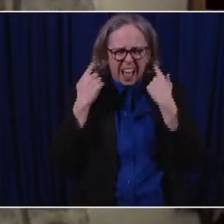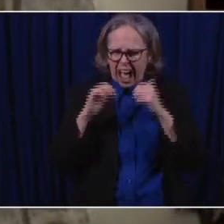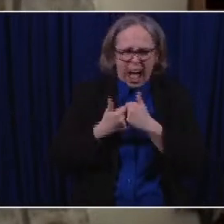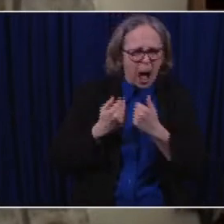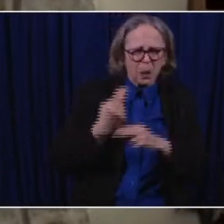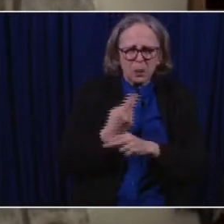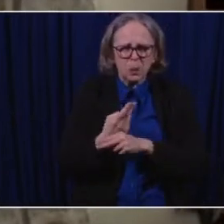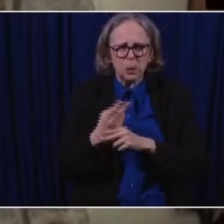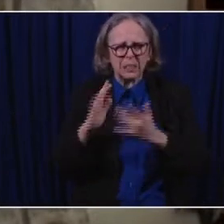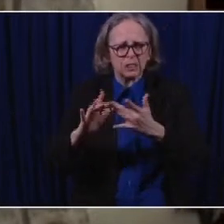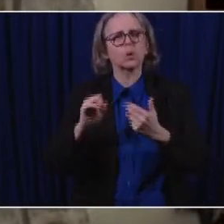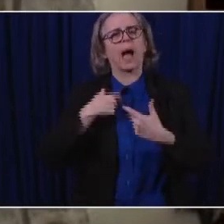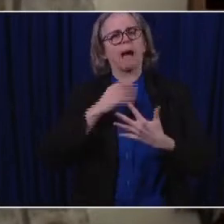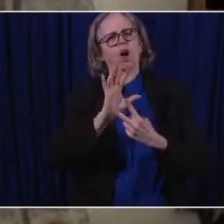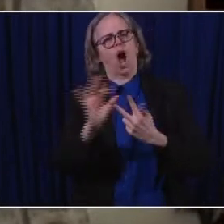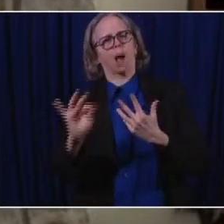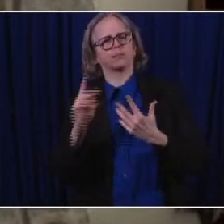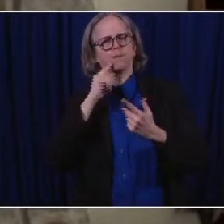well.